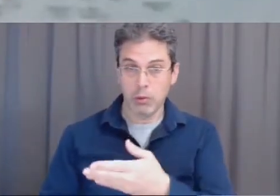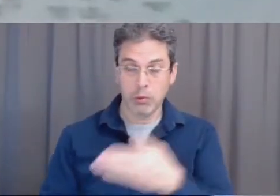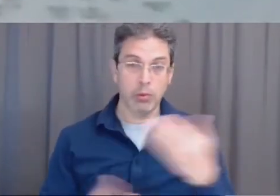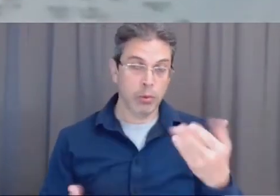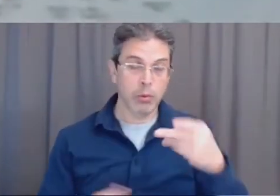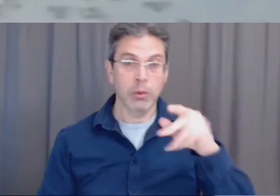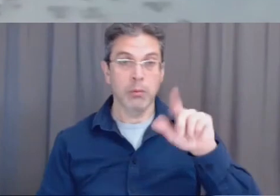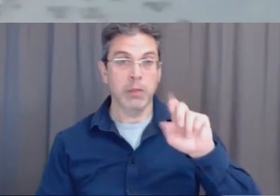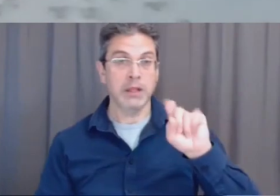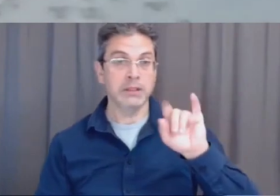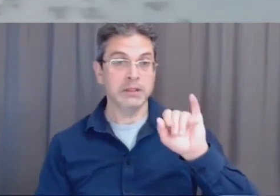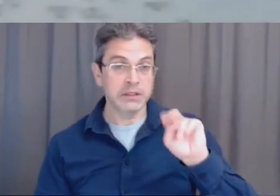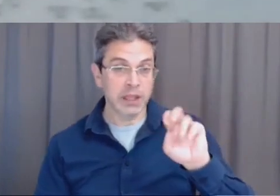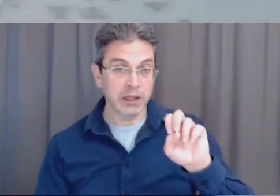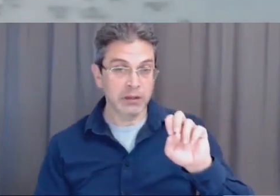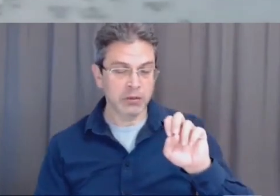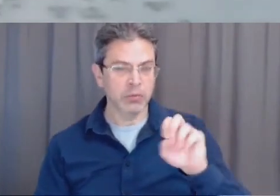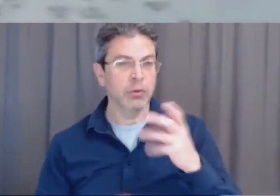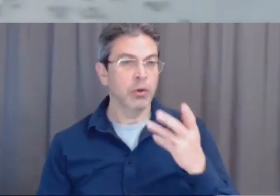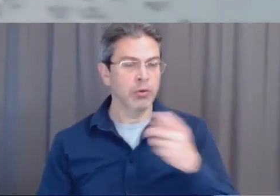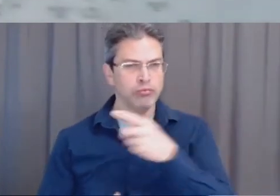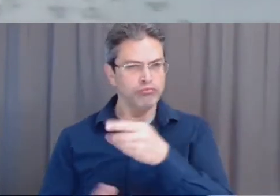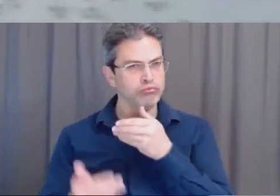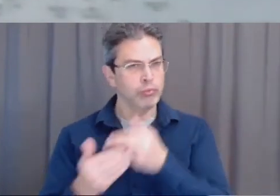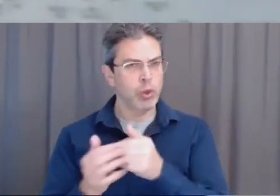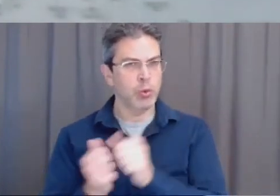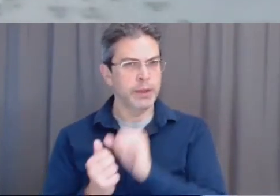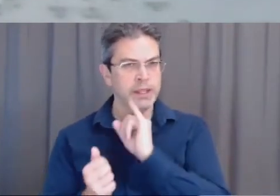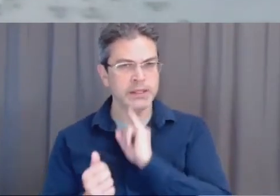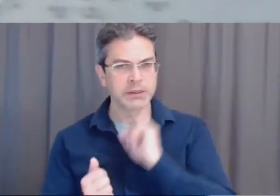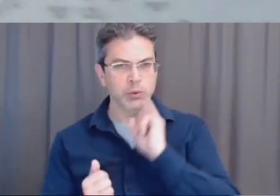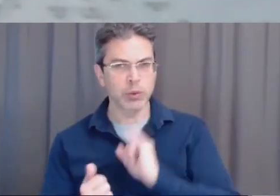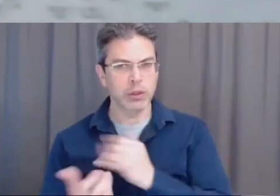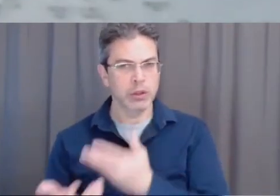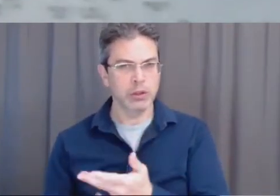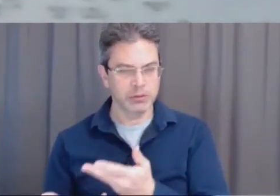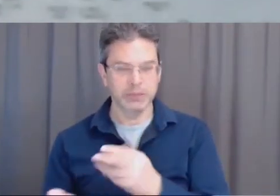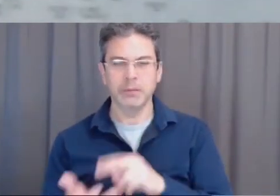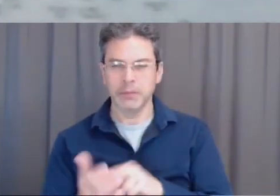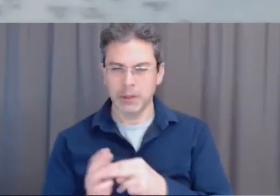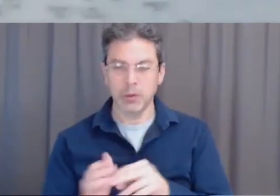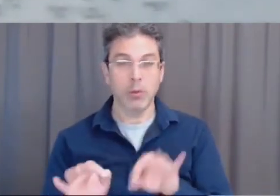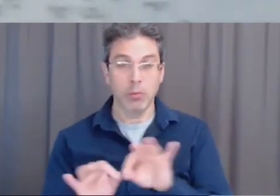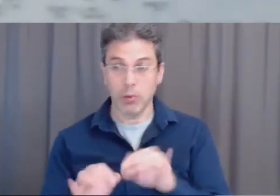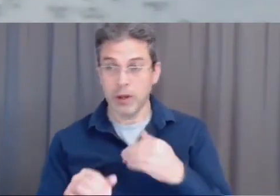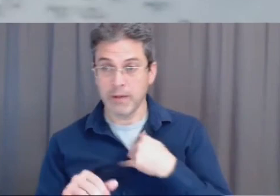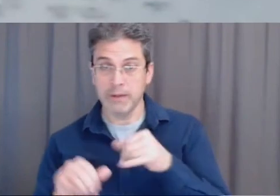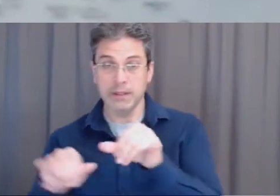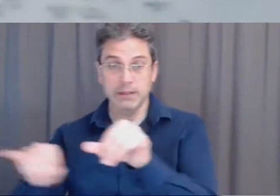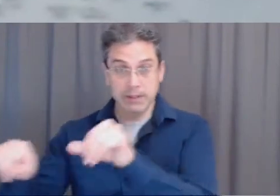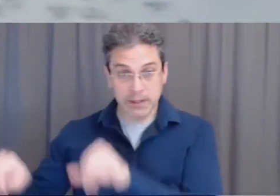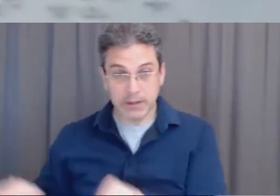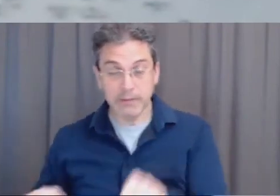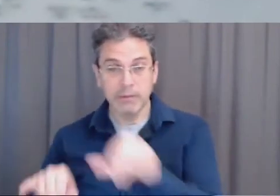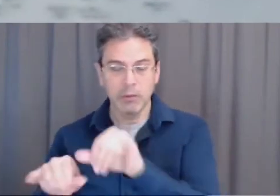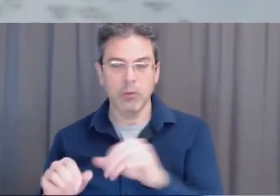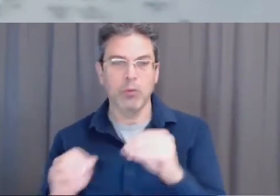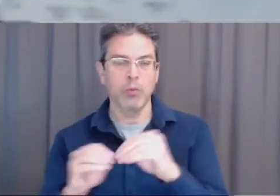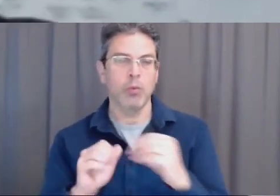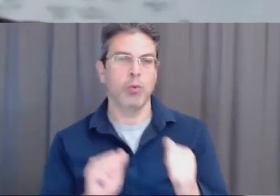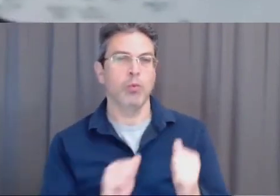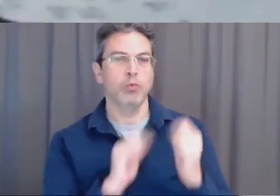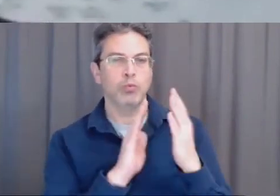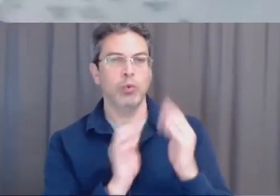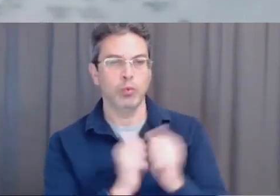with Israel. You know, all of these things. And so I think a measure of consistency will go a long way to have a more firm approach to China and